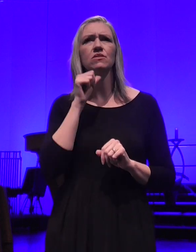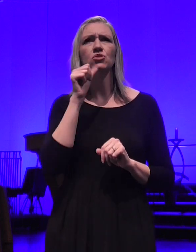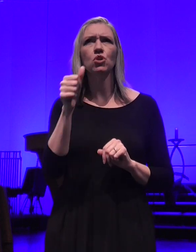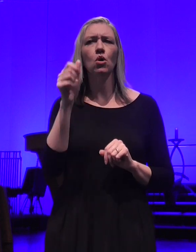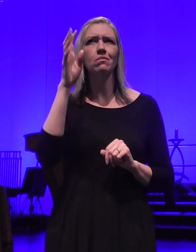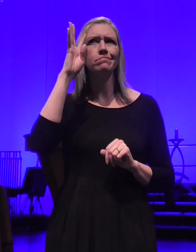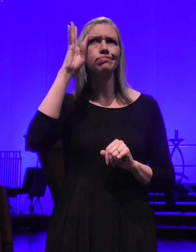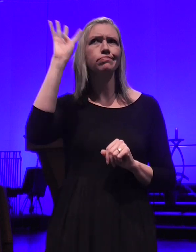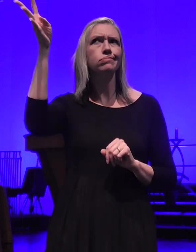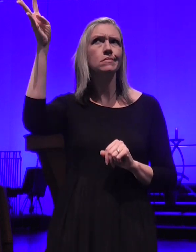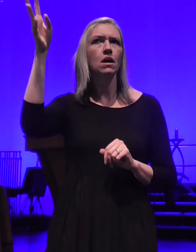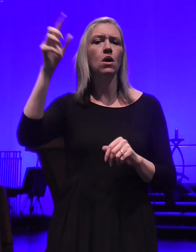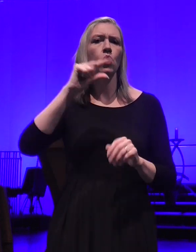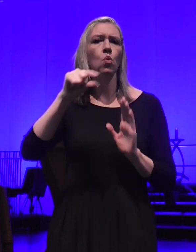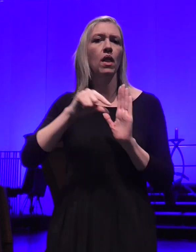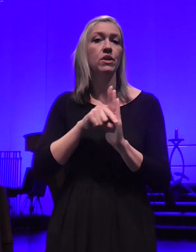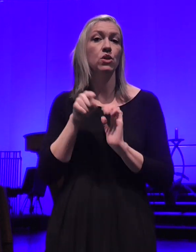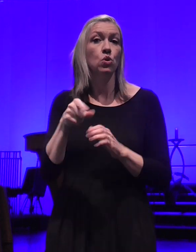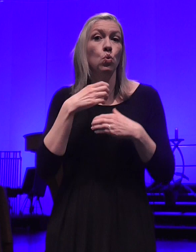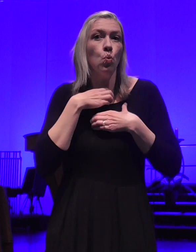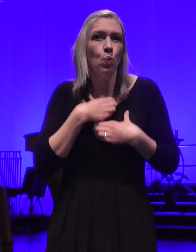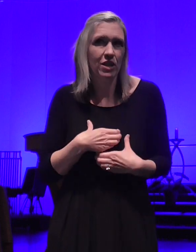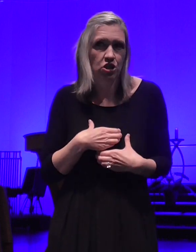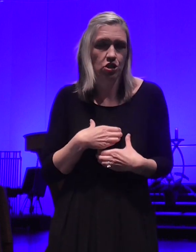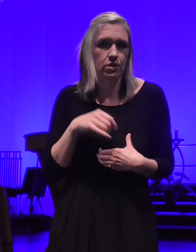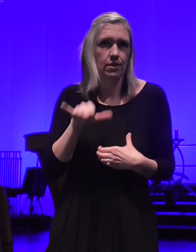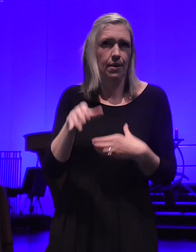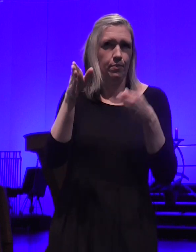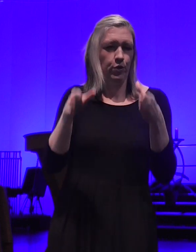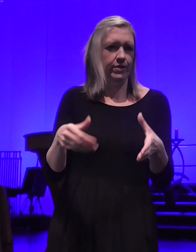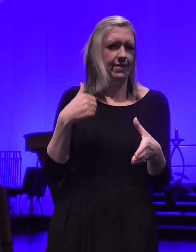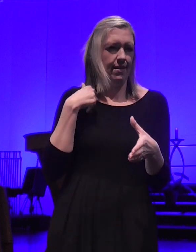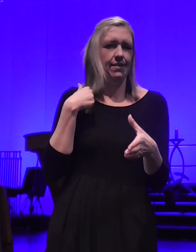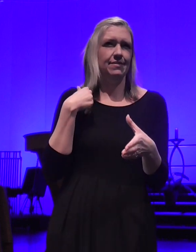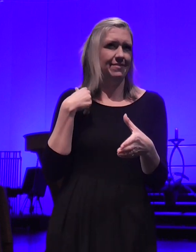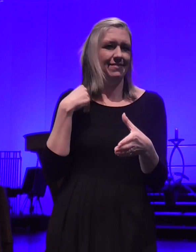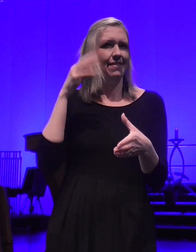come up with a quality that you wish this person had.